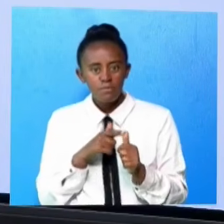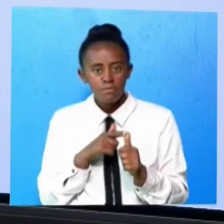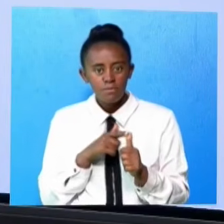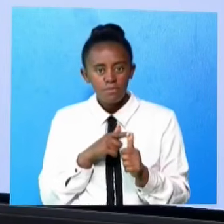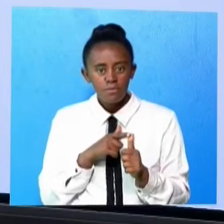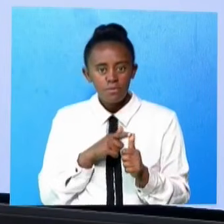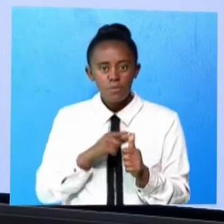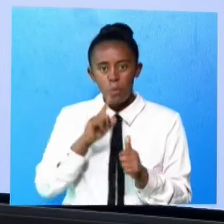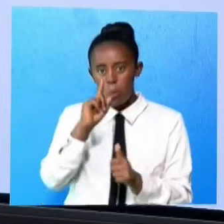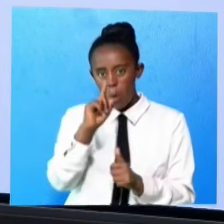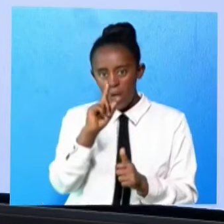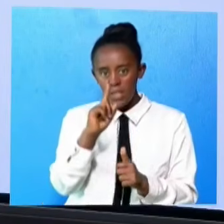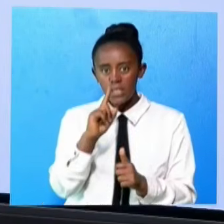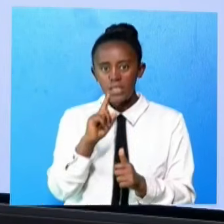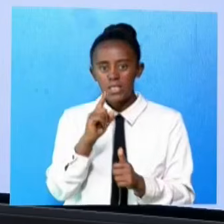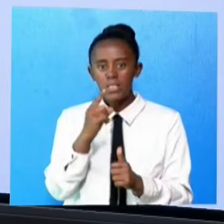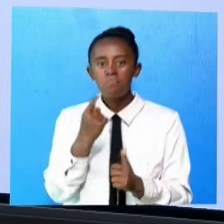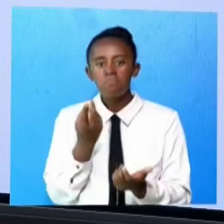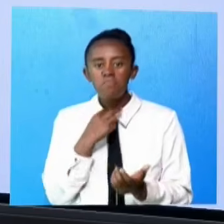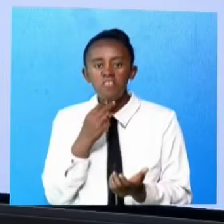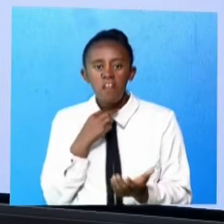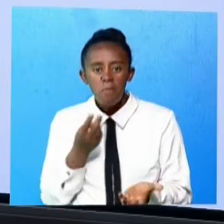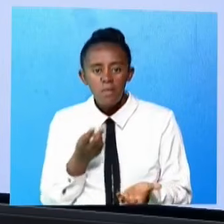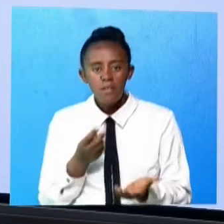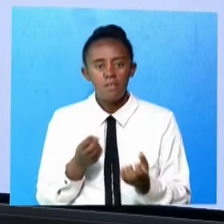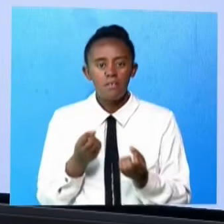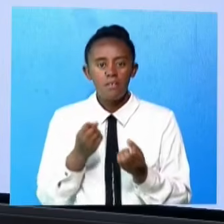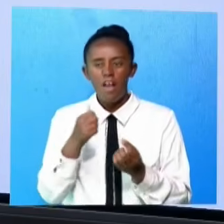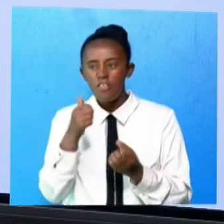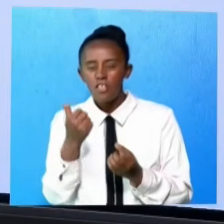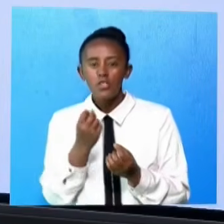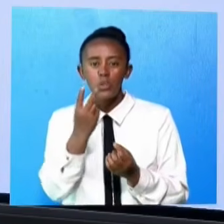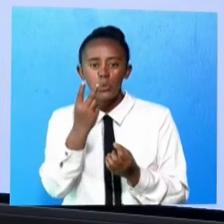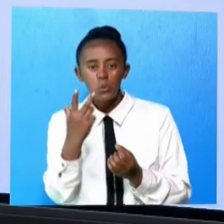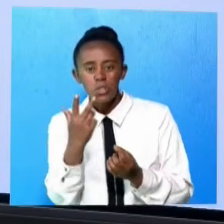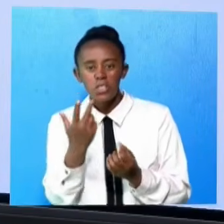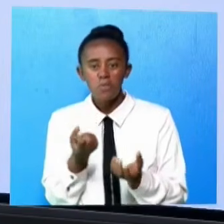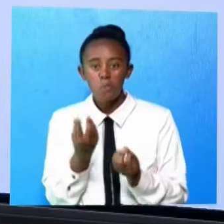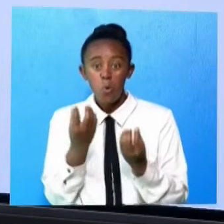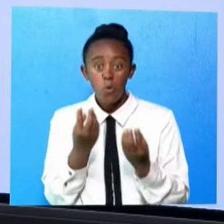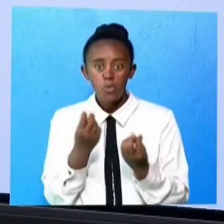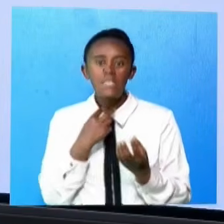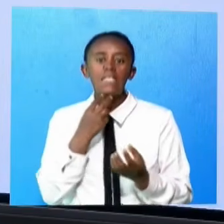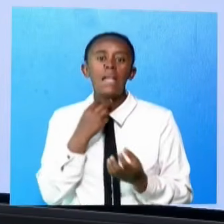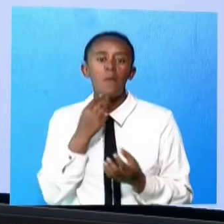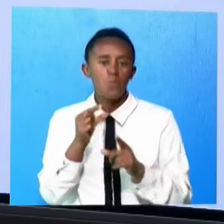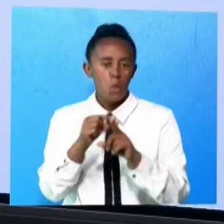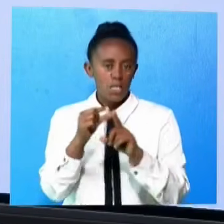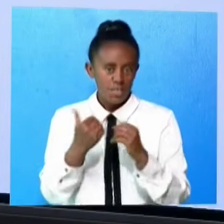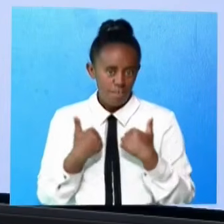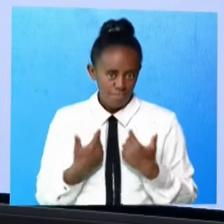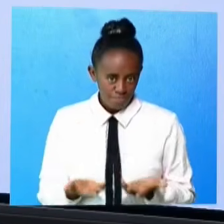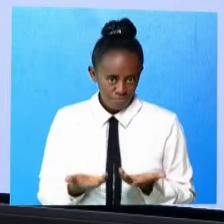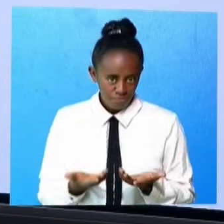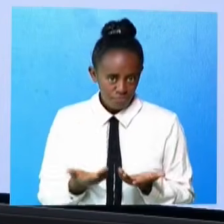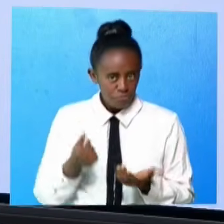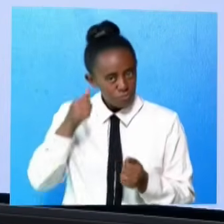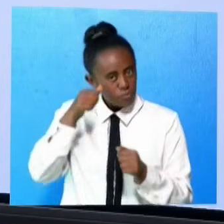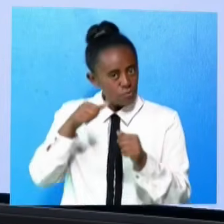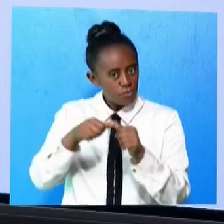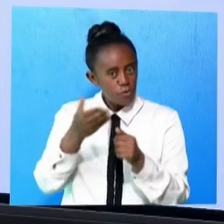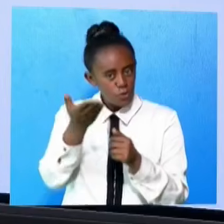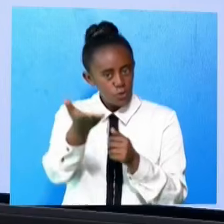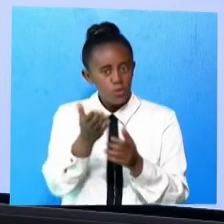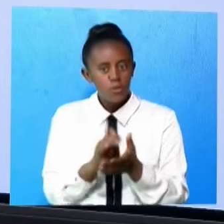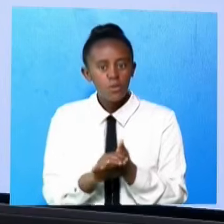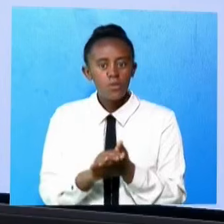one syllabic word, others are more than 2 syllabic words. So, to remind you about